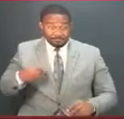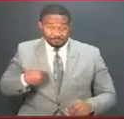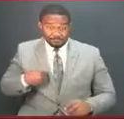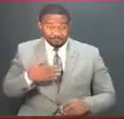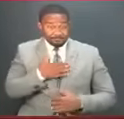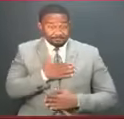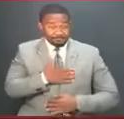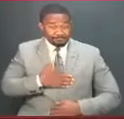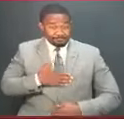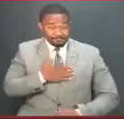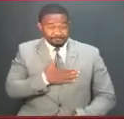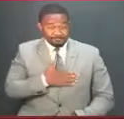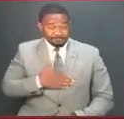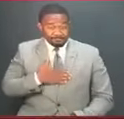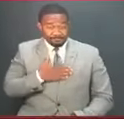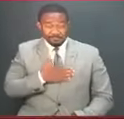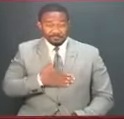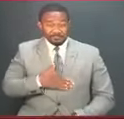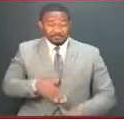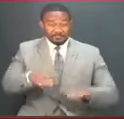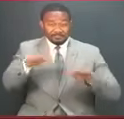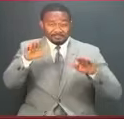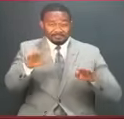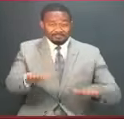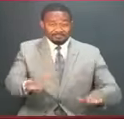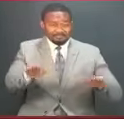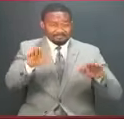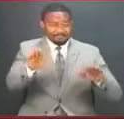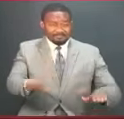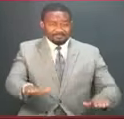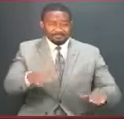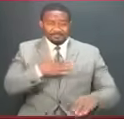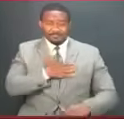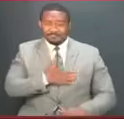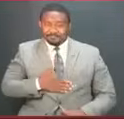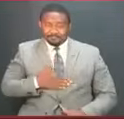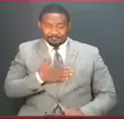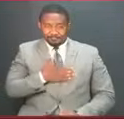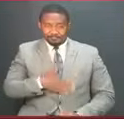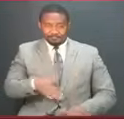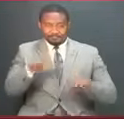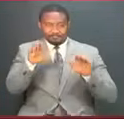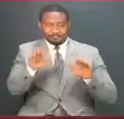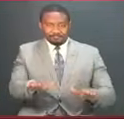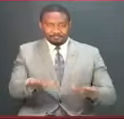please resume your seats. Resume your seats.